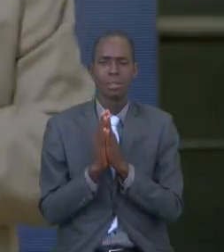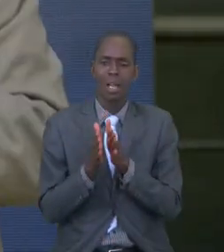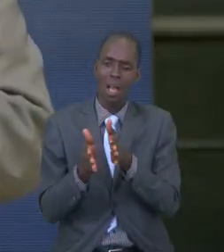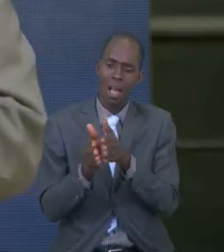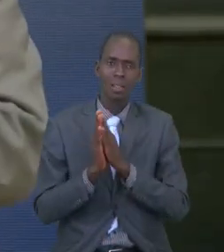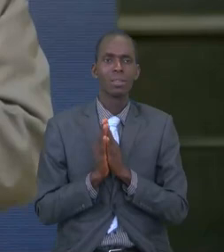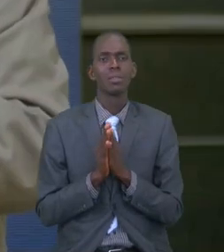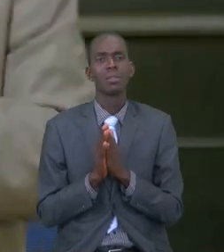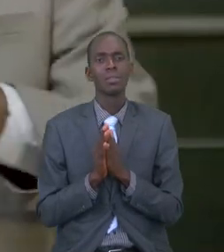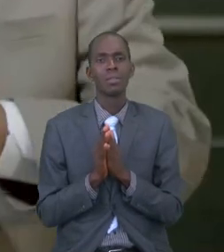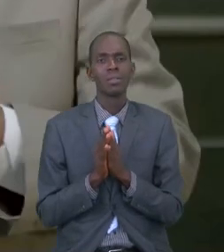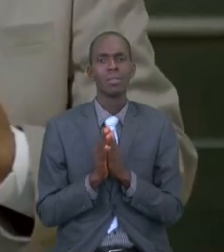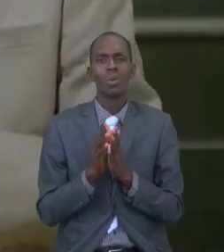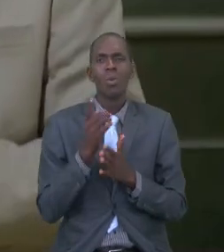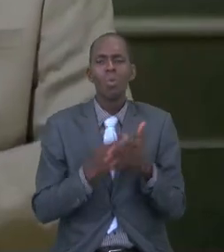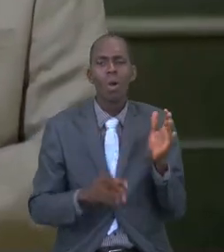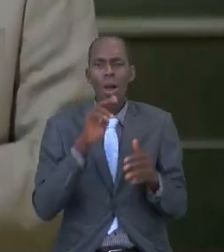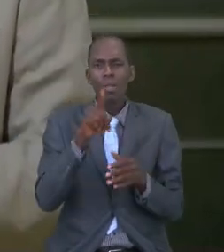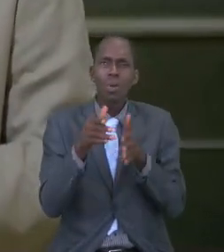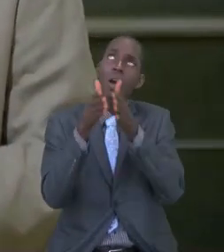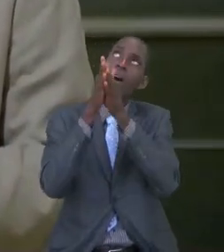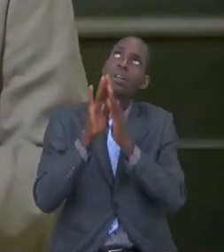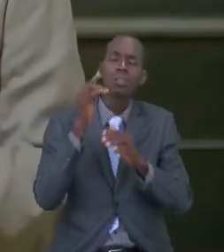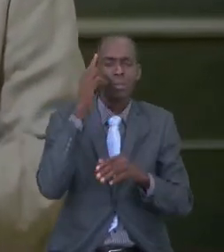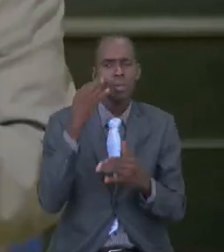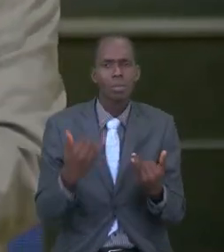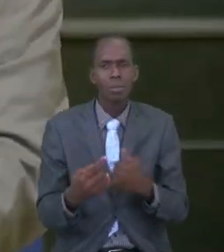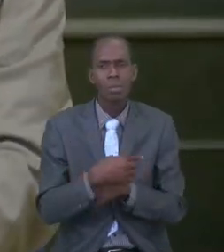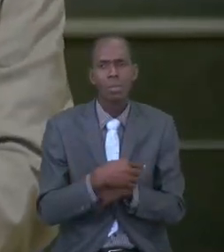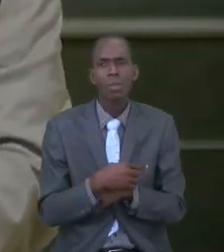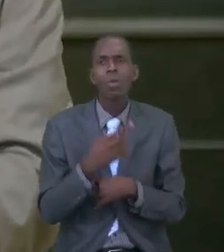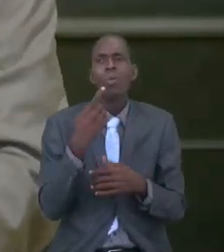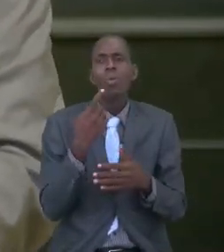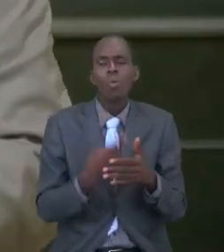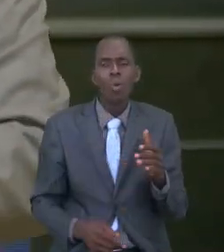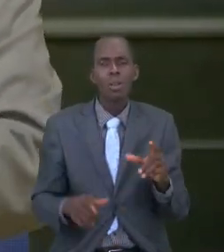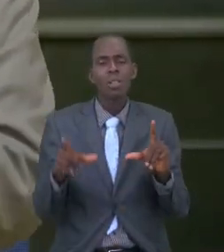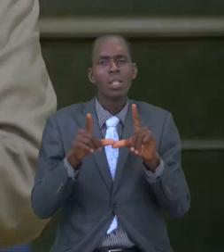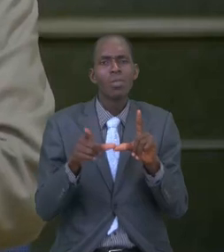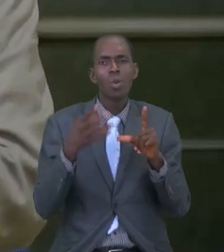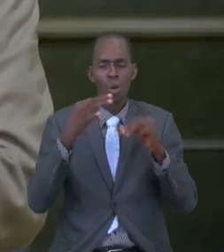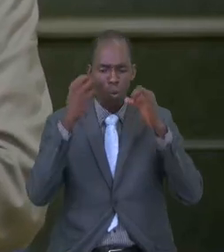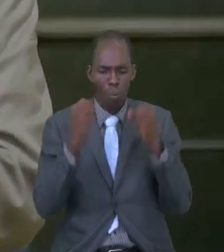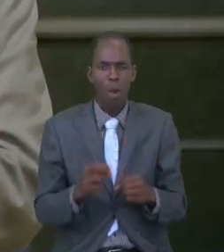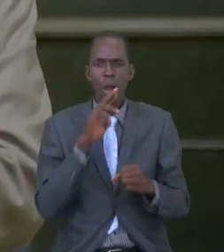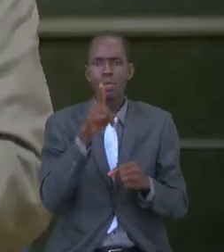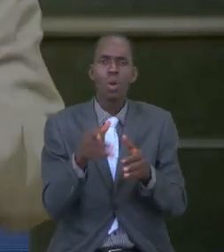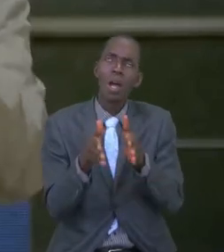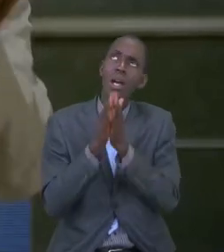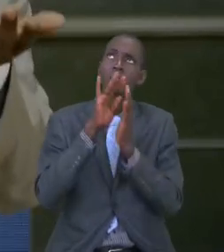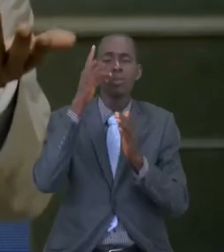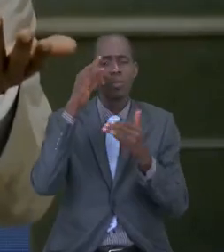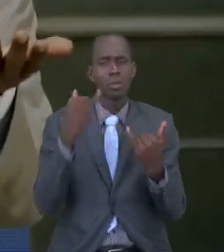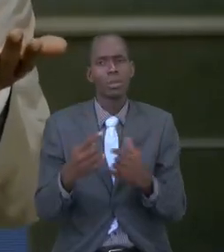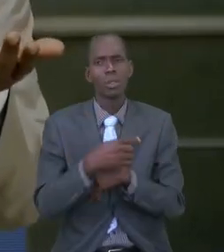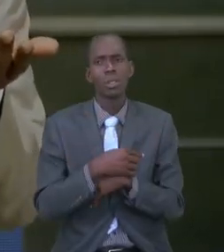Ask. What are you asking for today? What level of power are you asking for today? And when